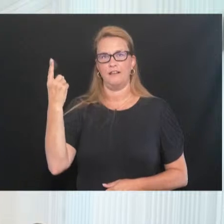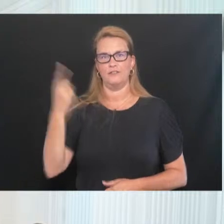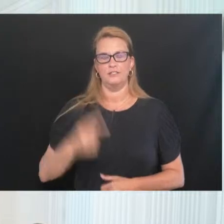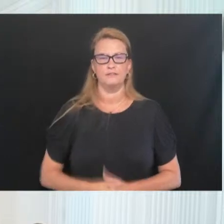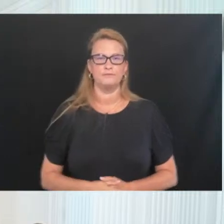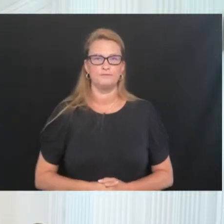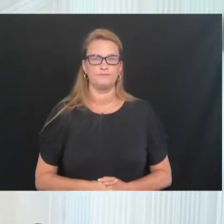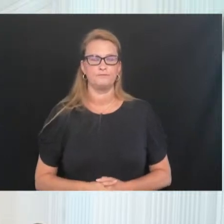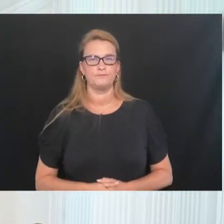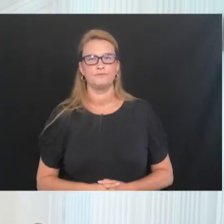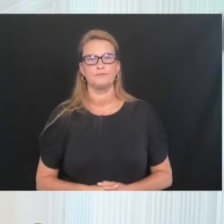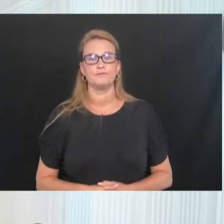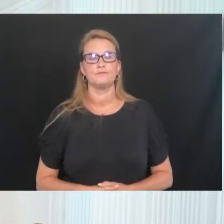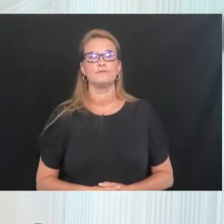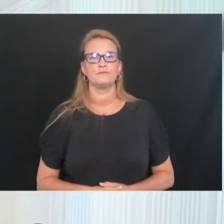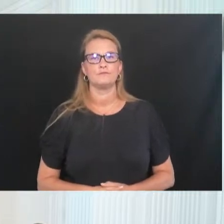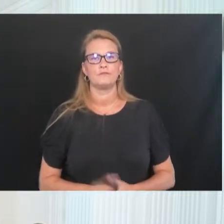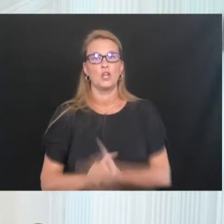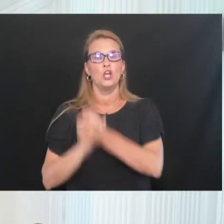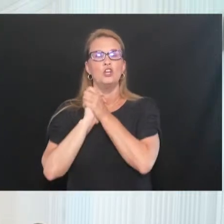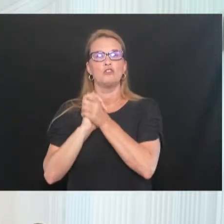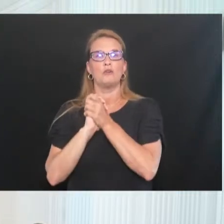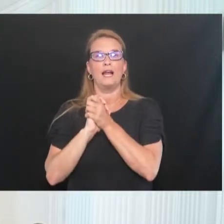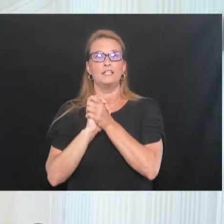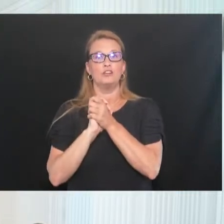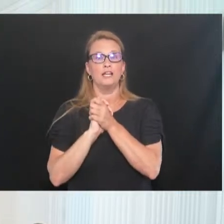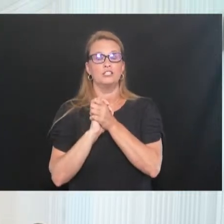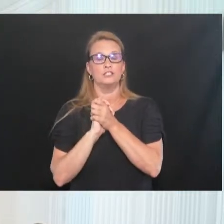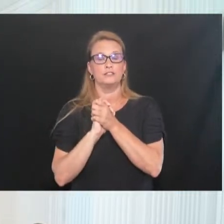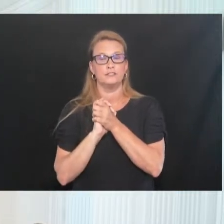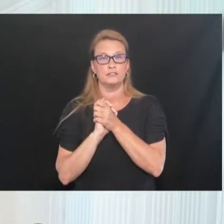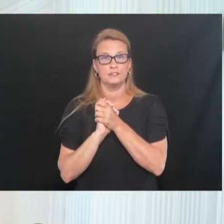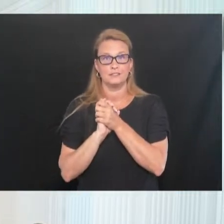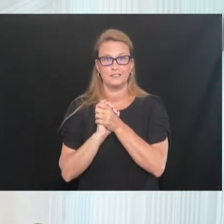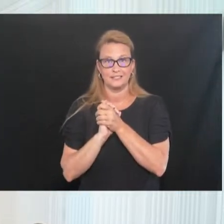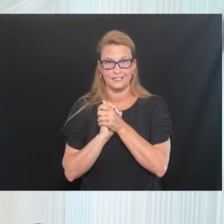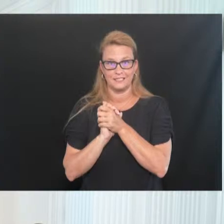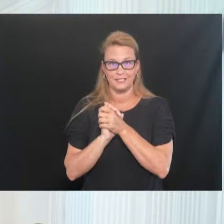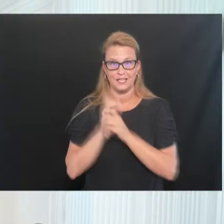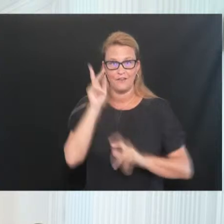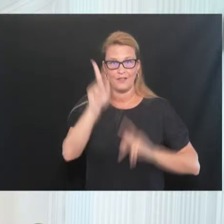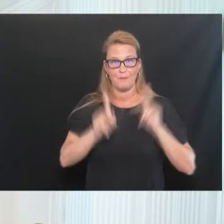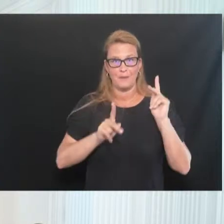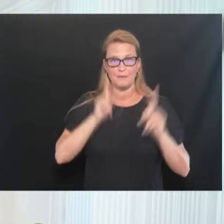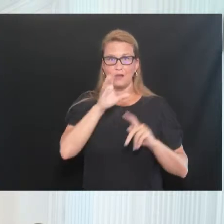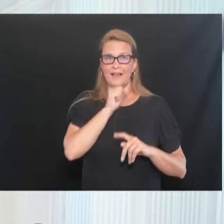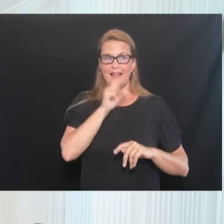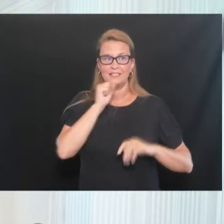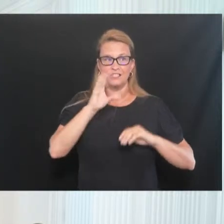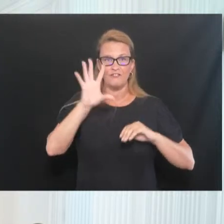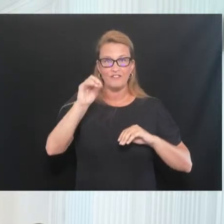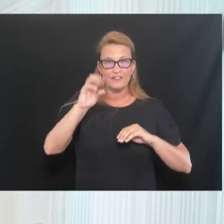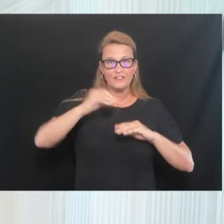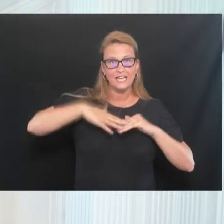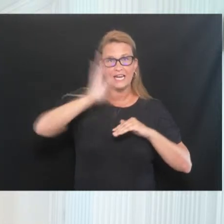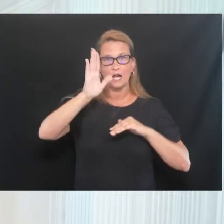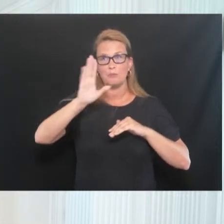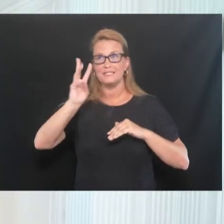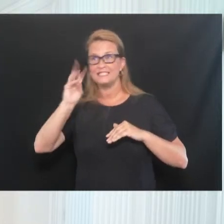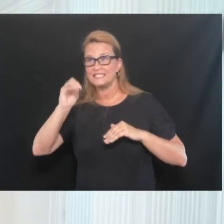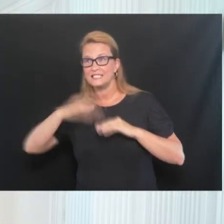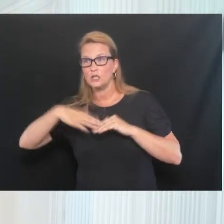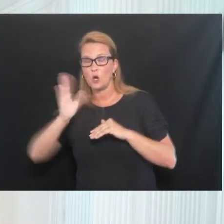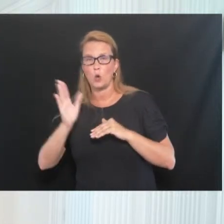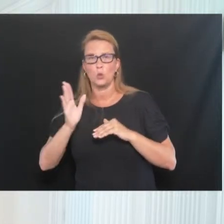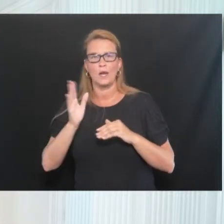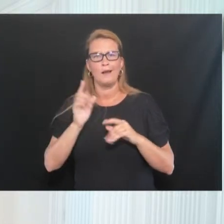my question. Congratulations on the numbers for those older West Virginians from 50 and older and 60 and older and 85 and older. But the